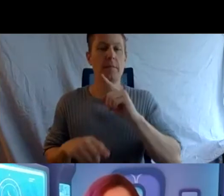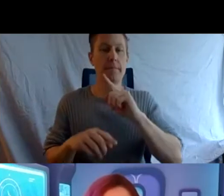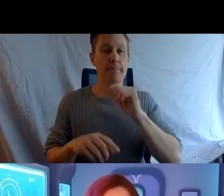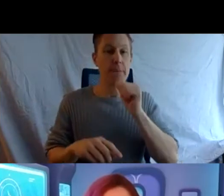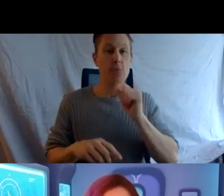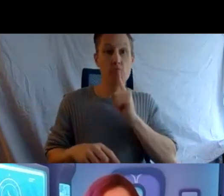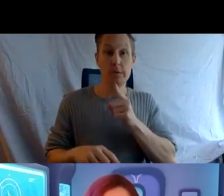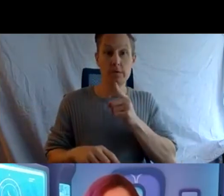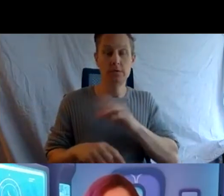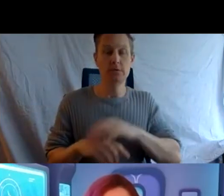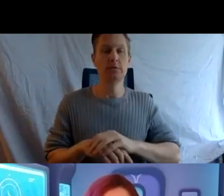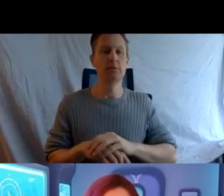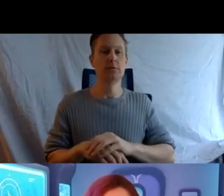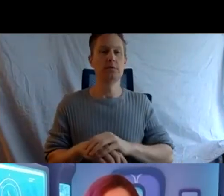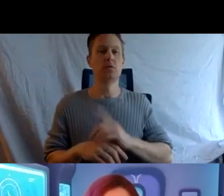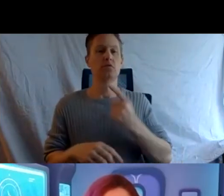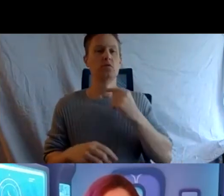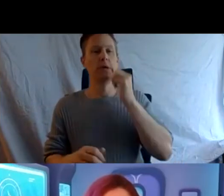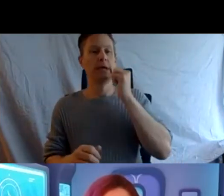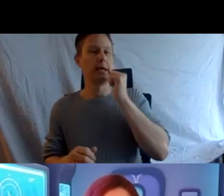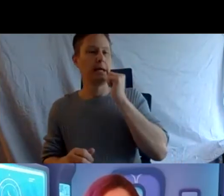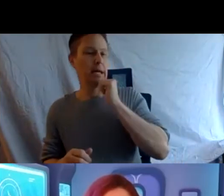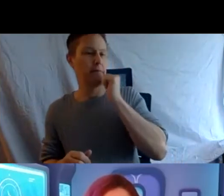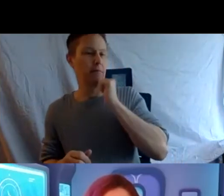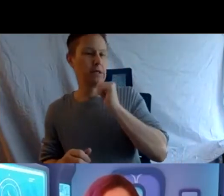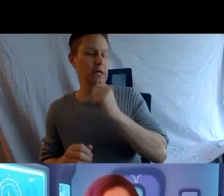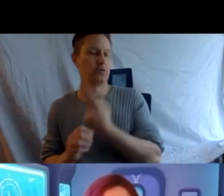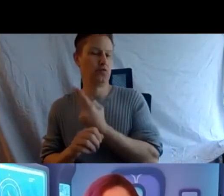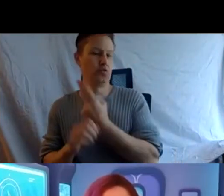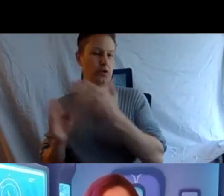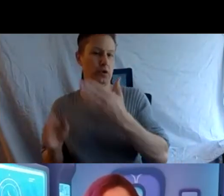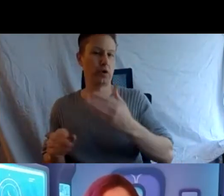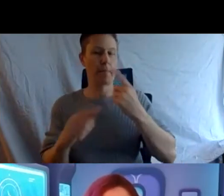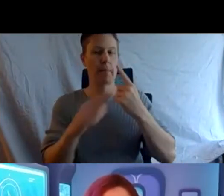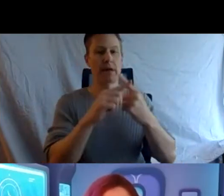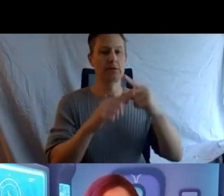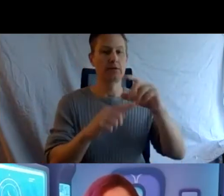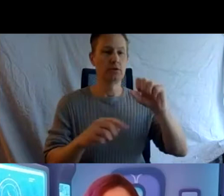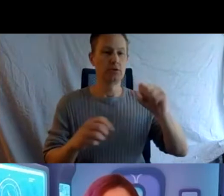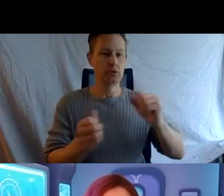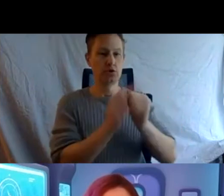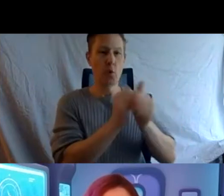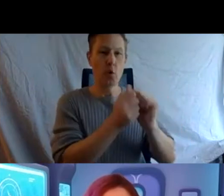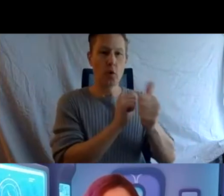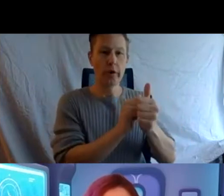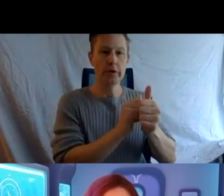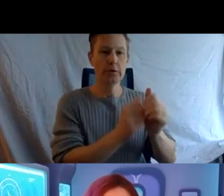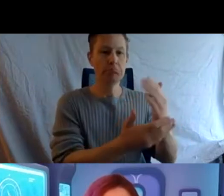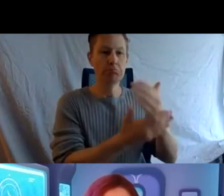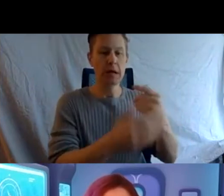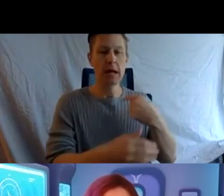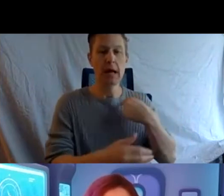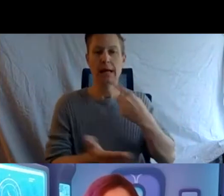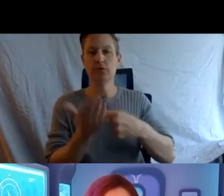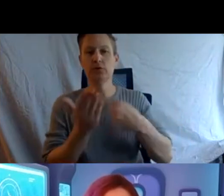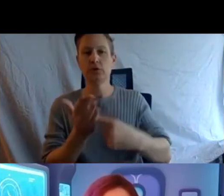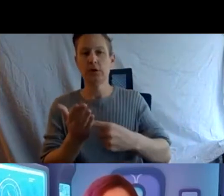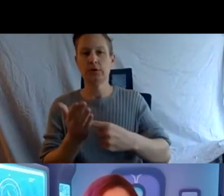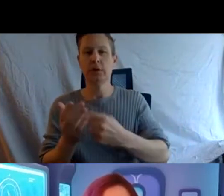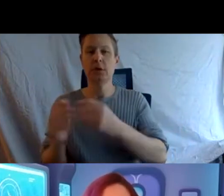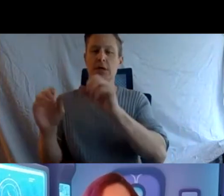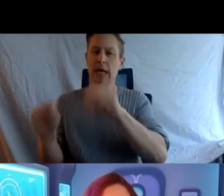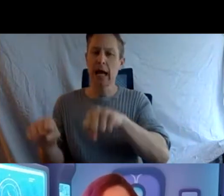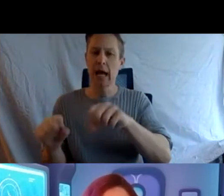wheelchair user, mixed it with some sport wheelchair aspects, and then talked about what he would and wouldn't be able to do,